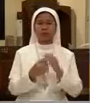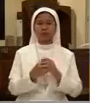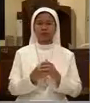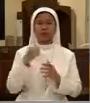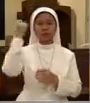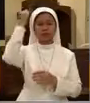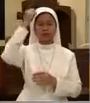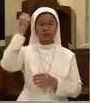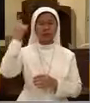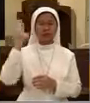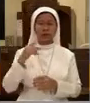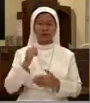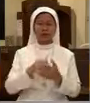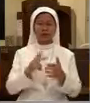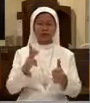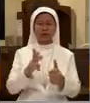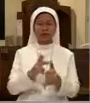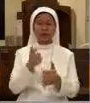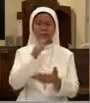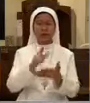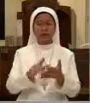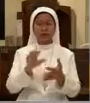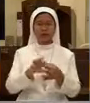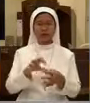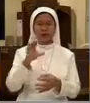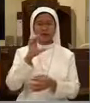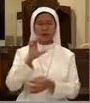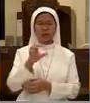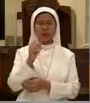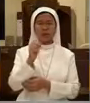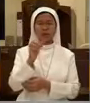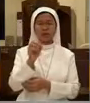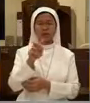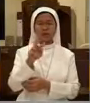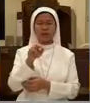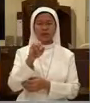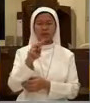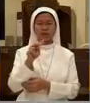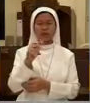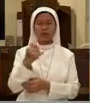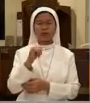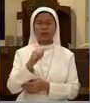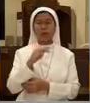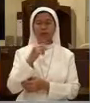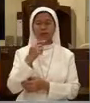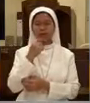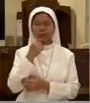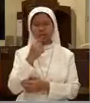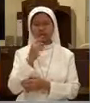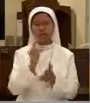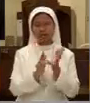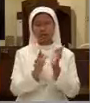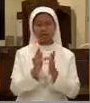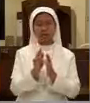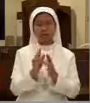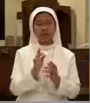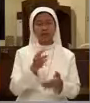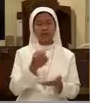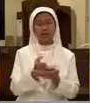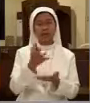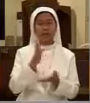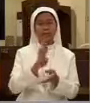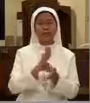St. Paul, in the second letter to the Corinthians, chapter 8, he says that Jesus, though he was rich, became